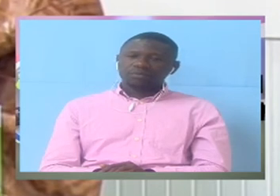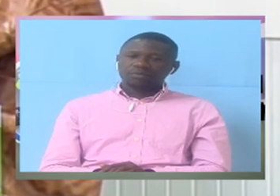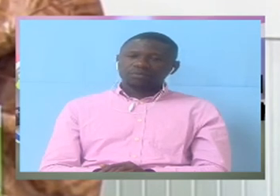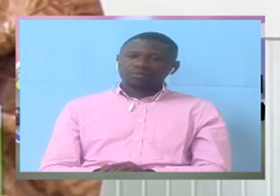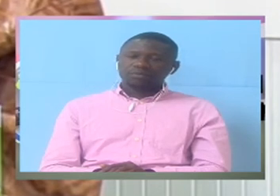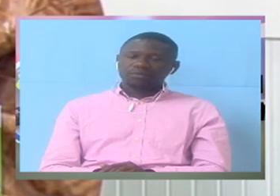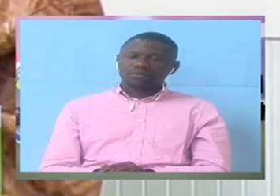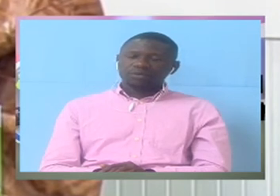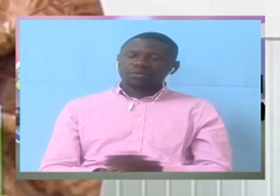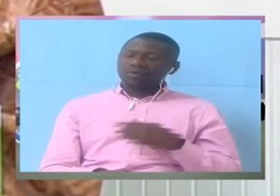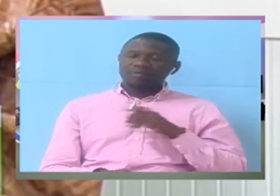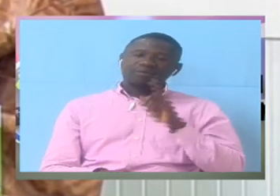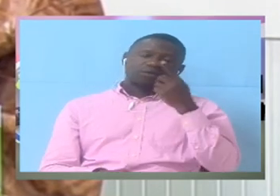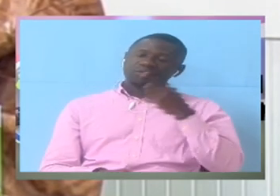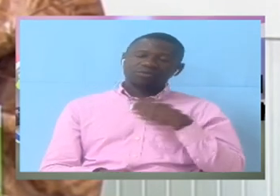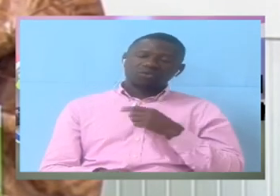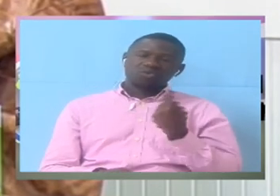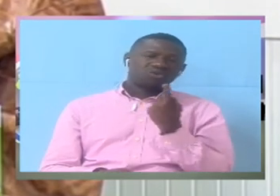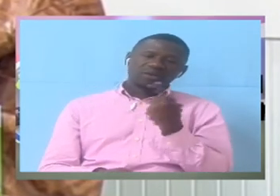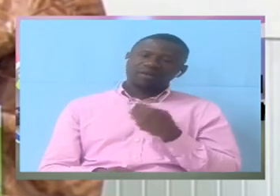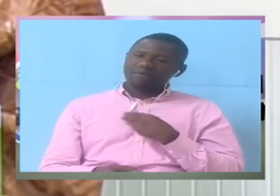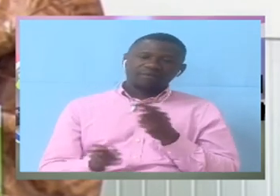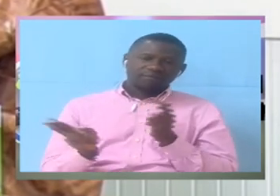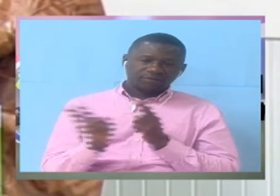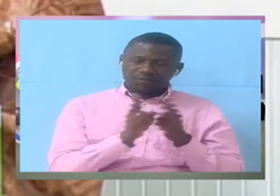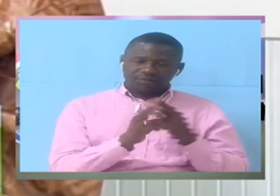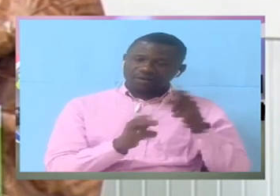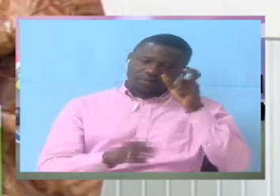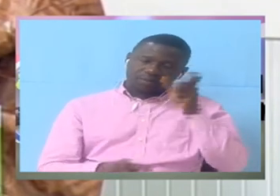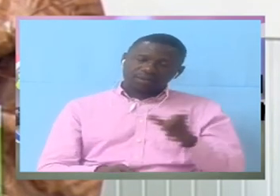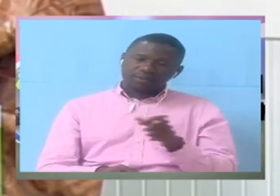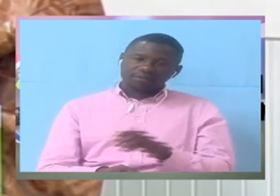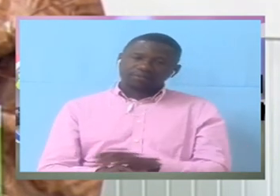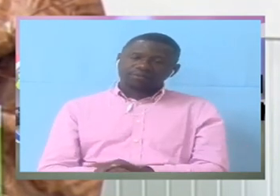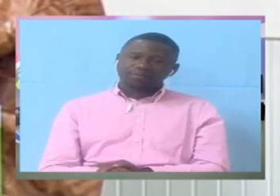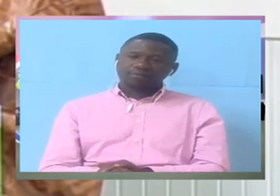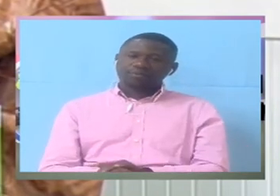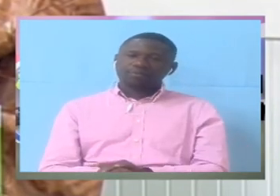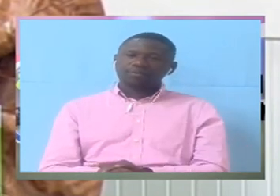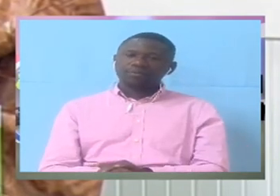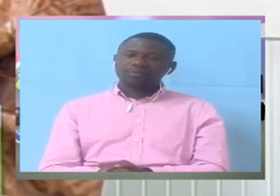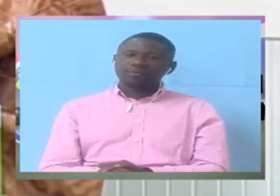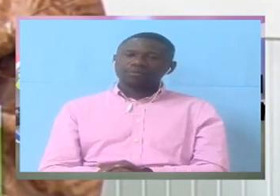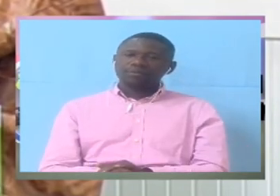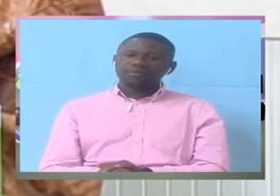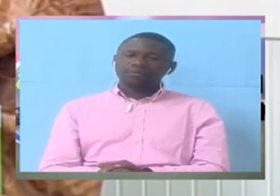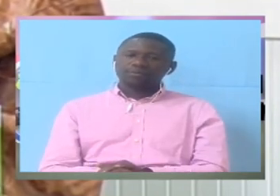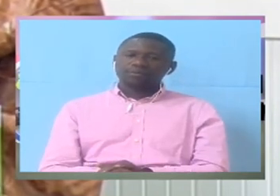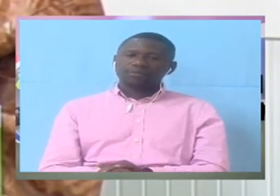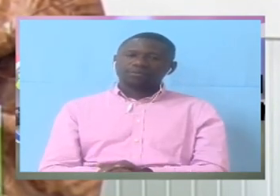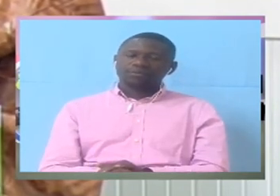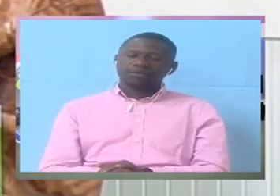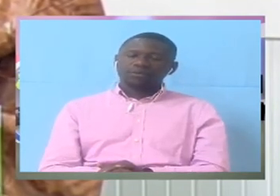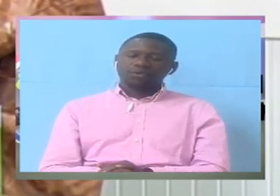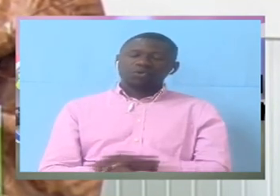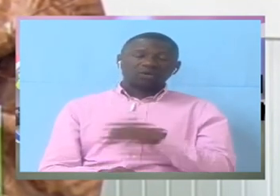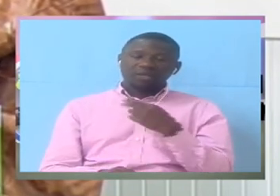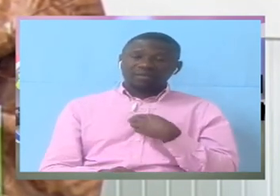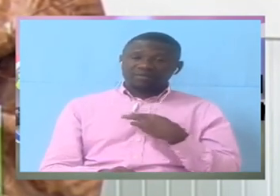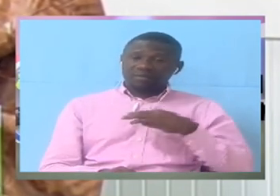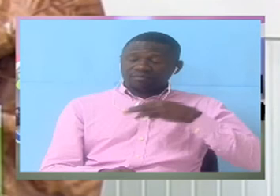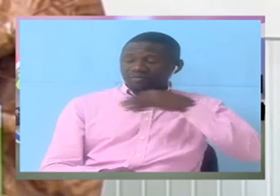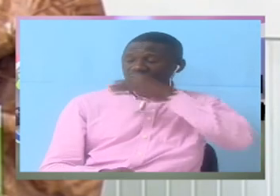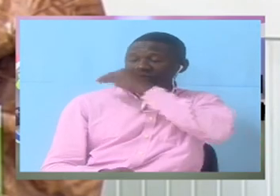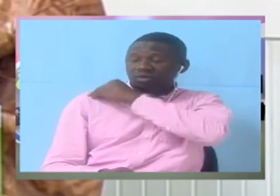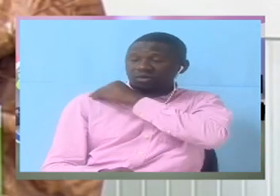mundi. Initially, I was just a fighter. For rank on yard now, I'm going to operation rank. If I was given a rank, it